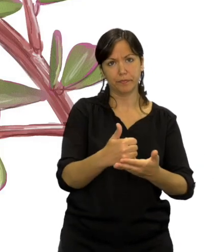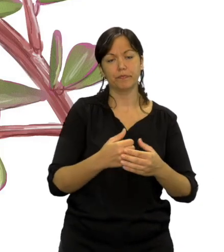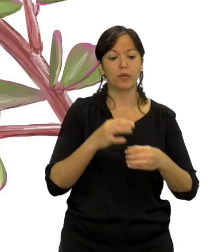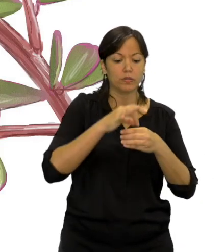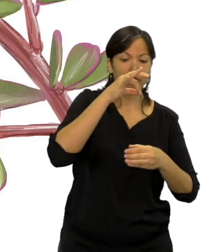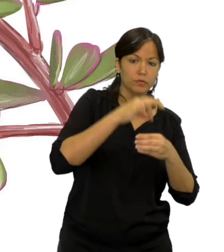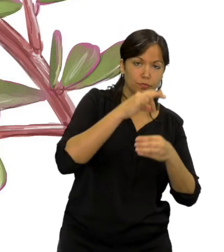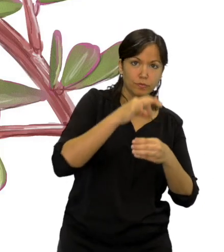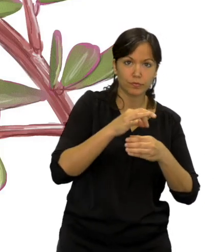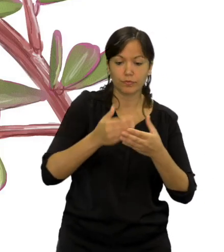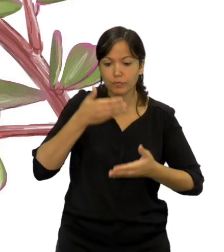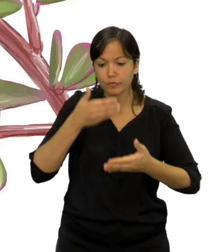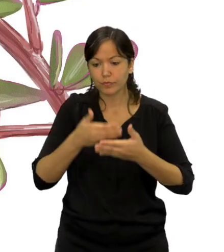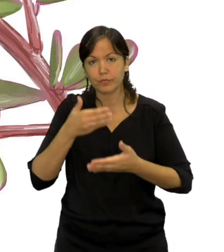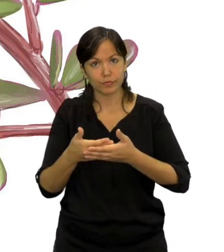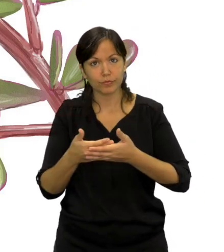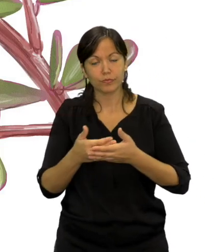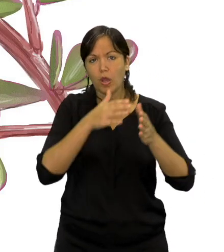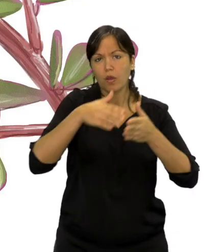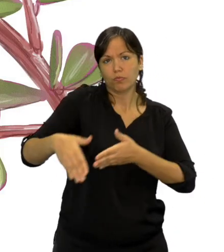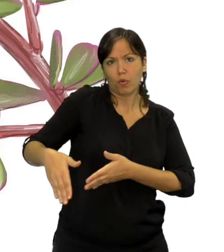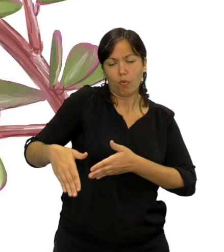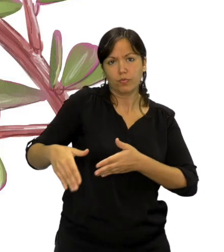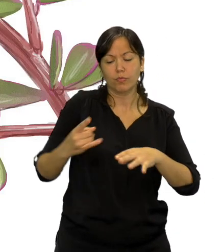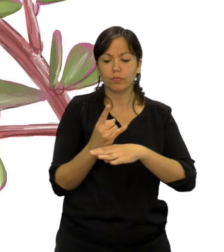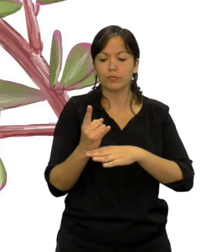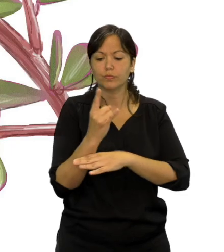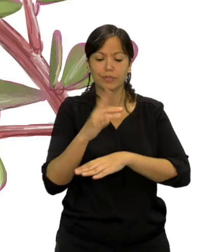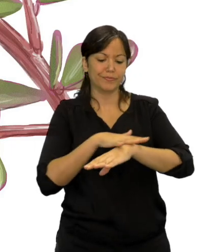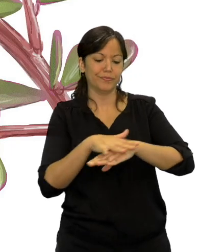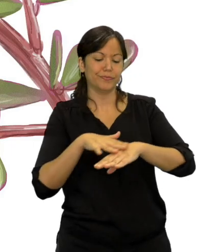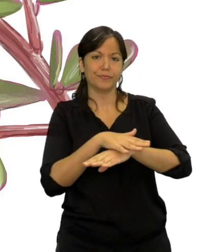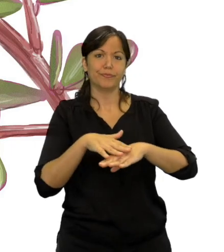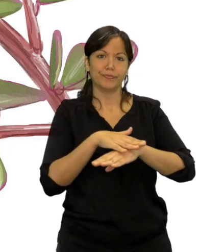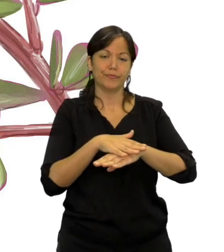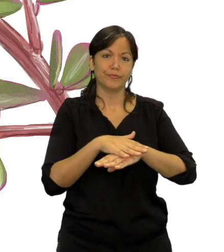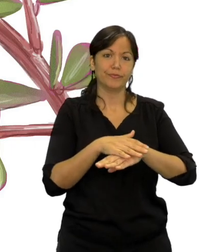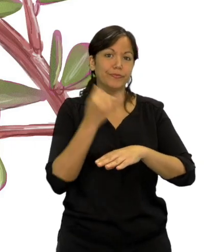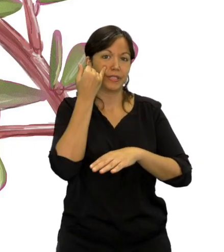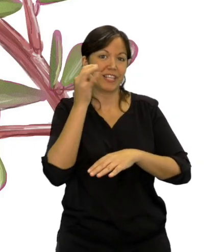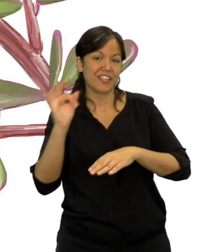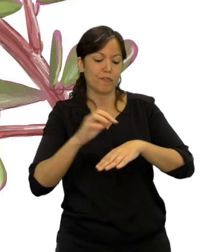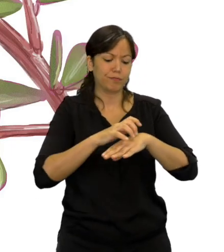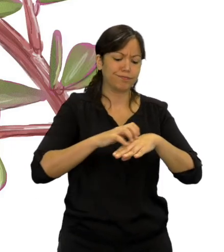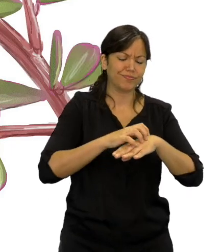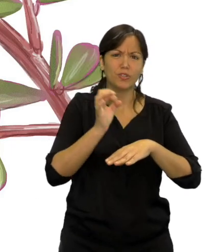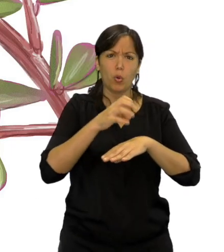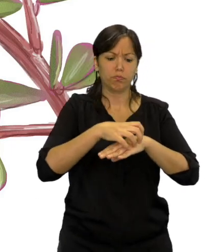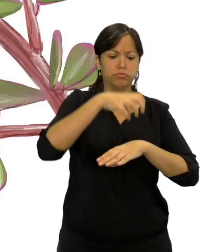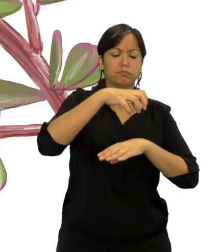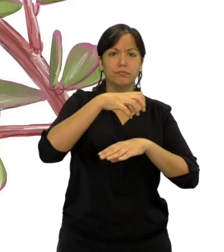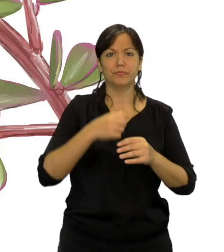and infusions are used to soothe the gums and can also be applied to the skin in cases of dermatitis or